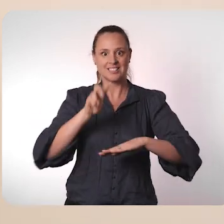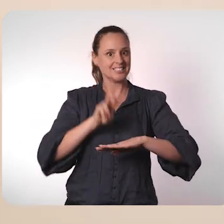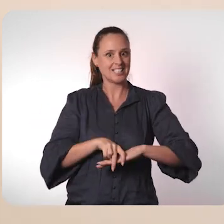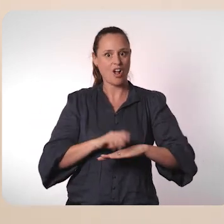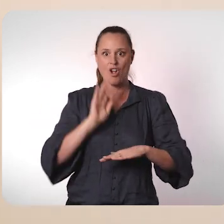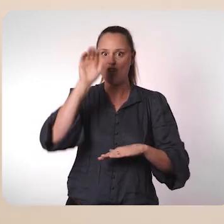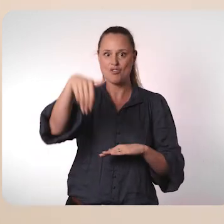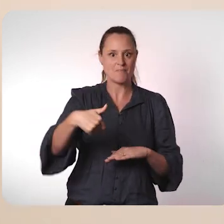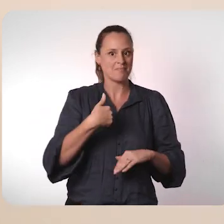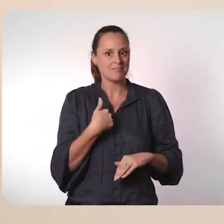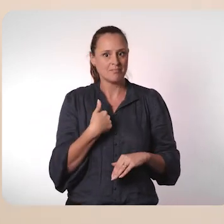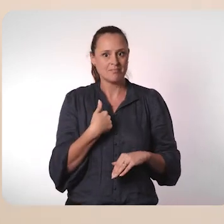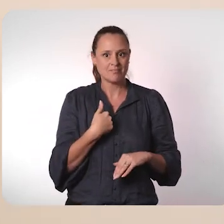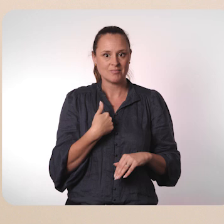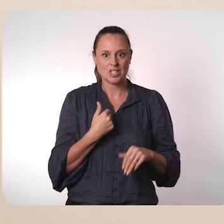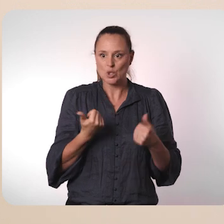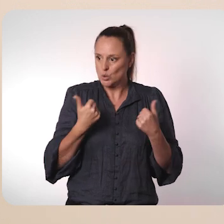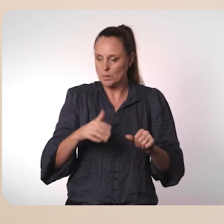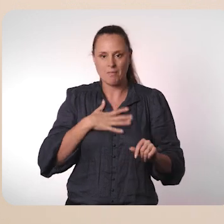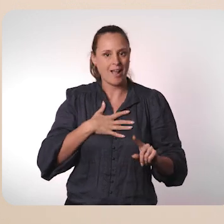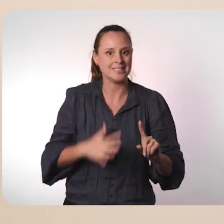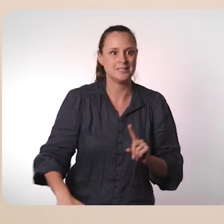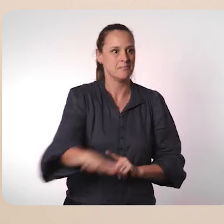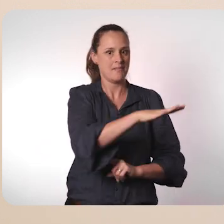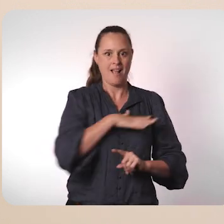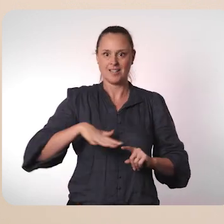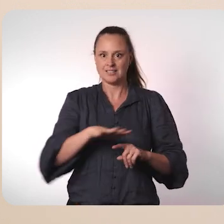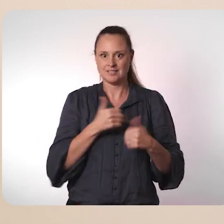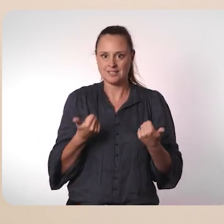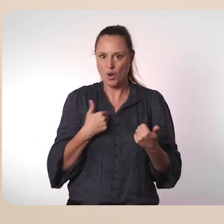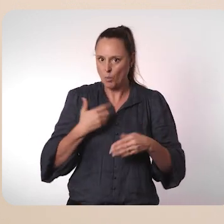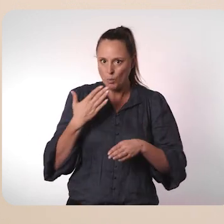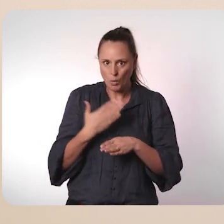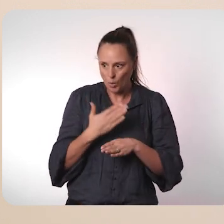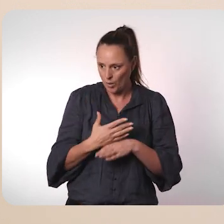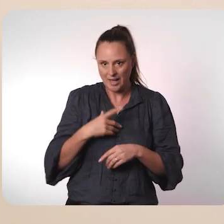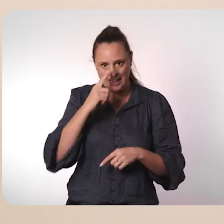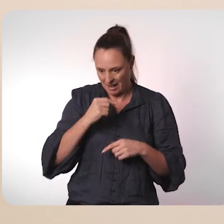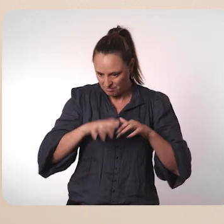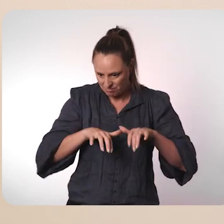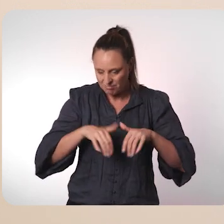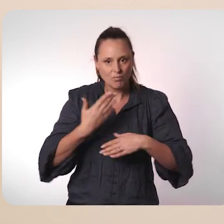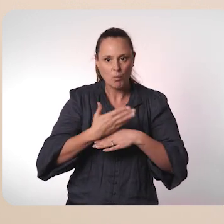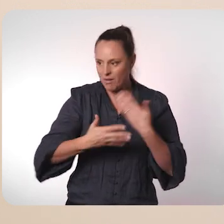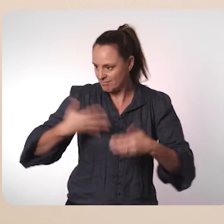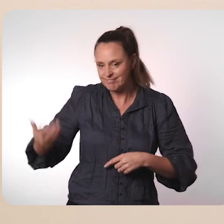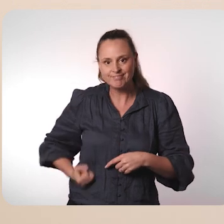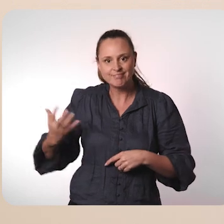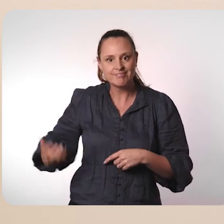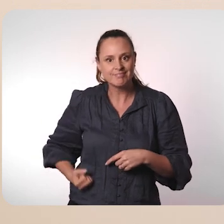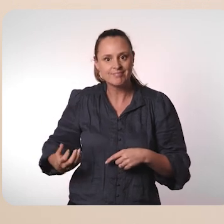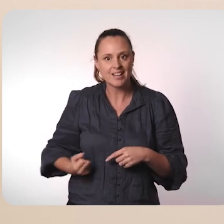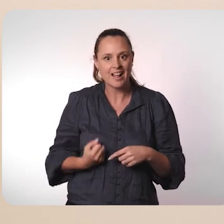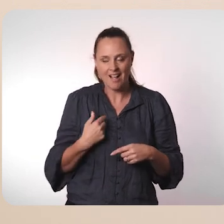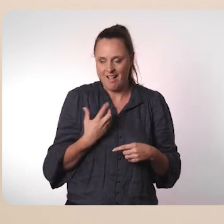desk, in familiar surroundings, and do my work and earn a living and have financial independence. And it's that